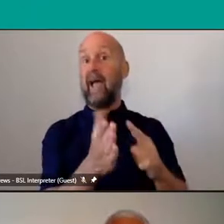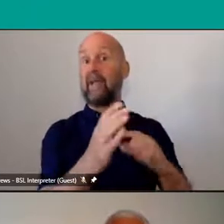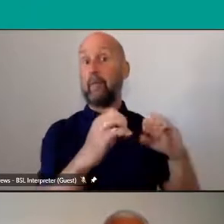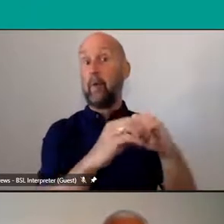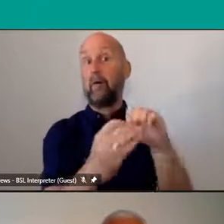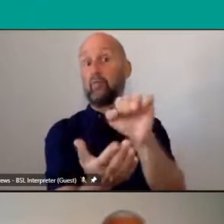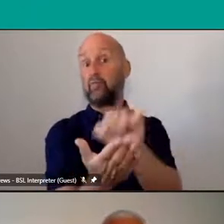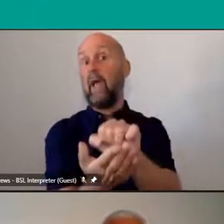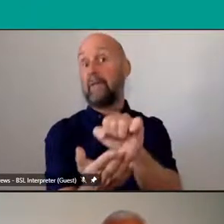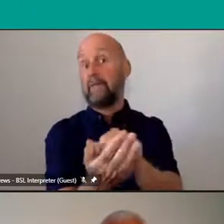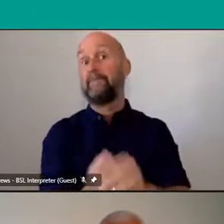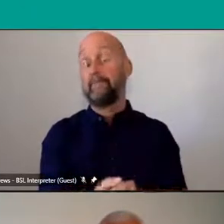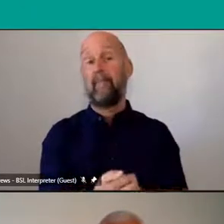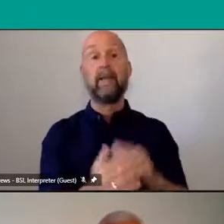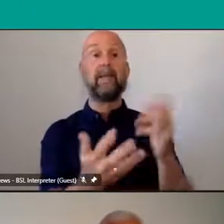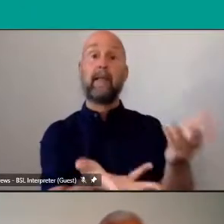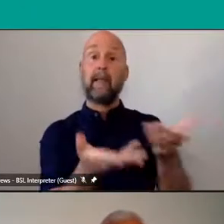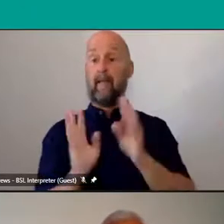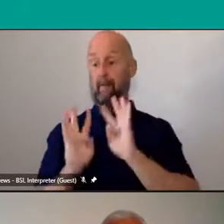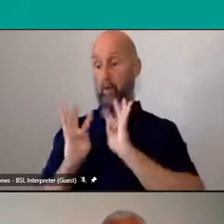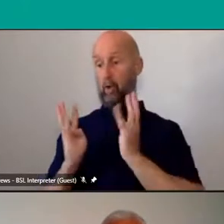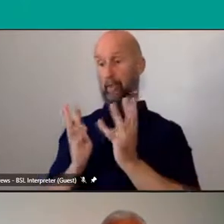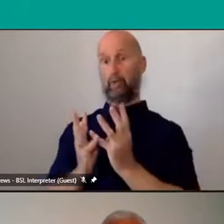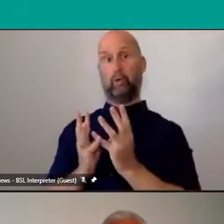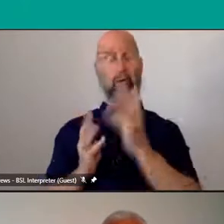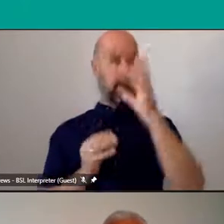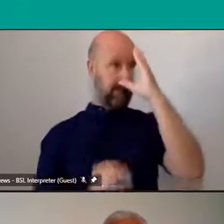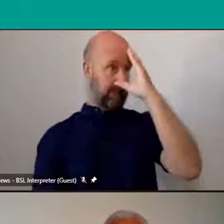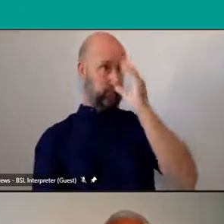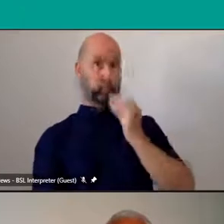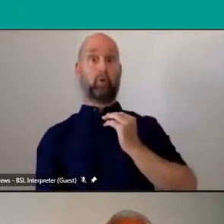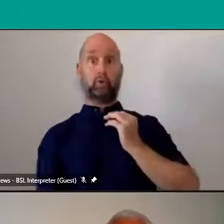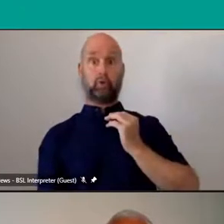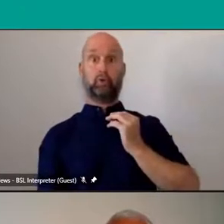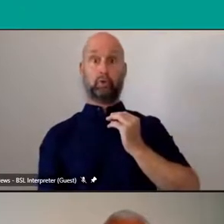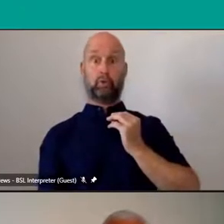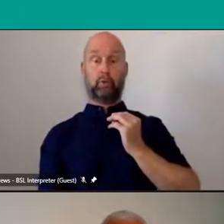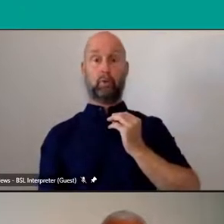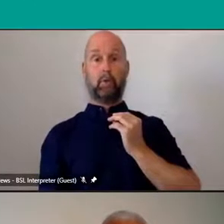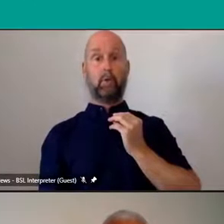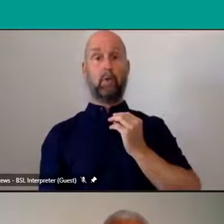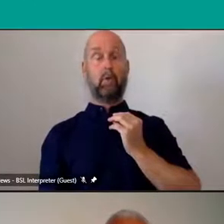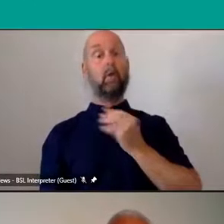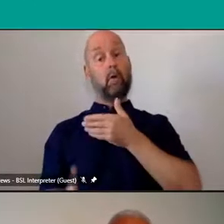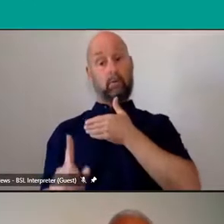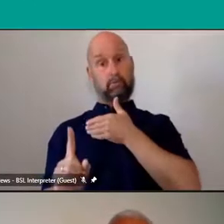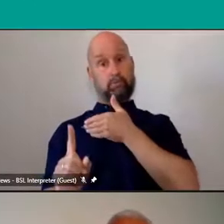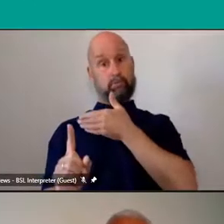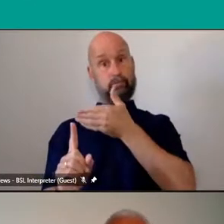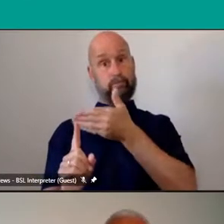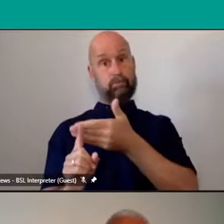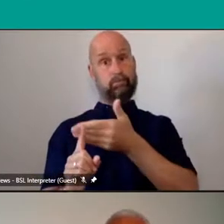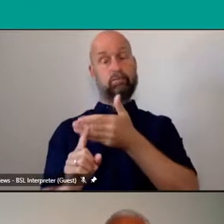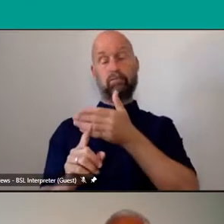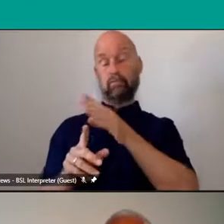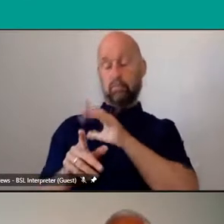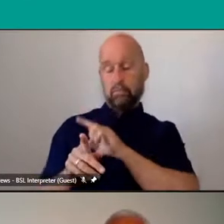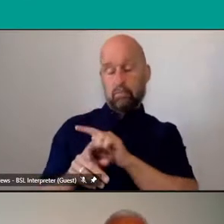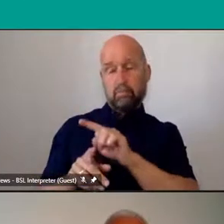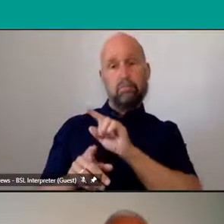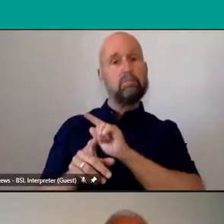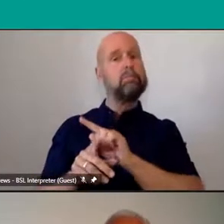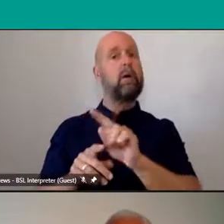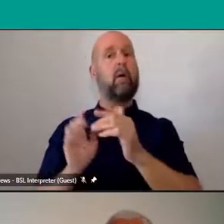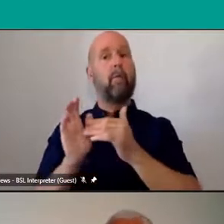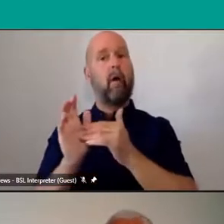He's right to give us that instruction. And what we found over the weeks and months,